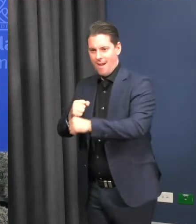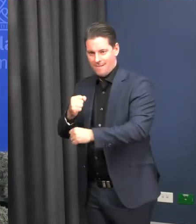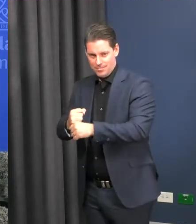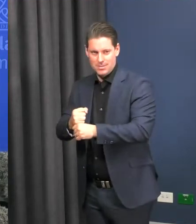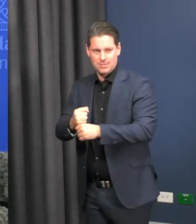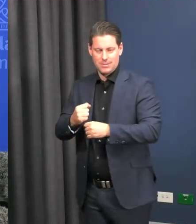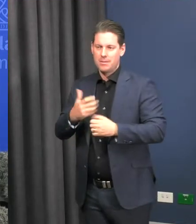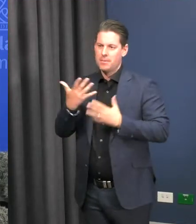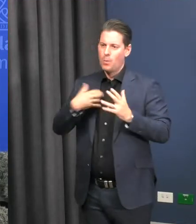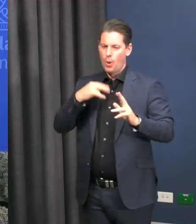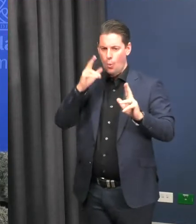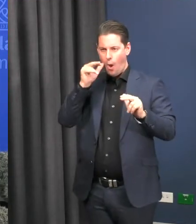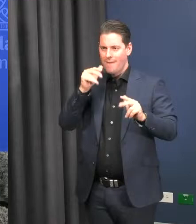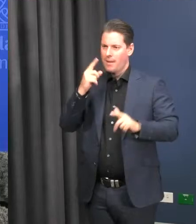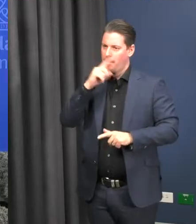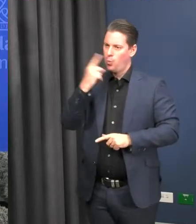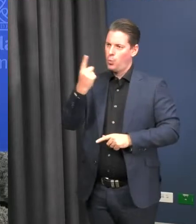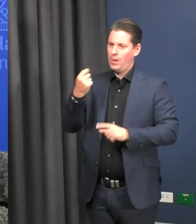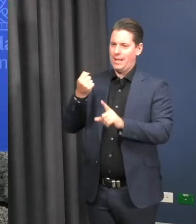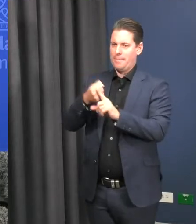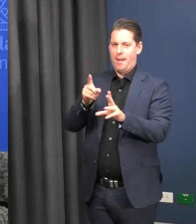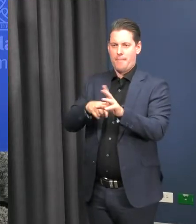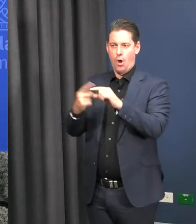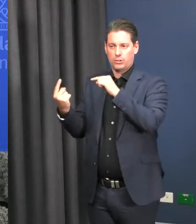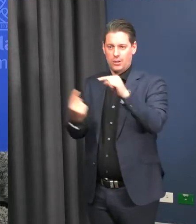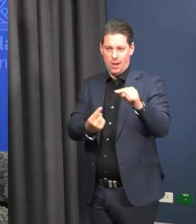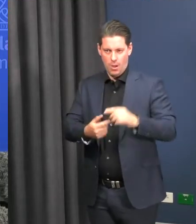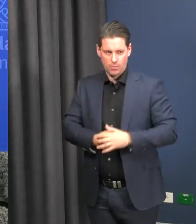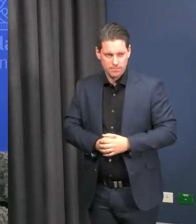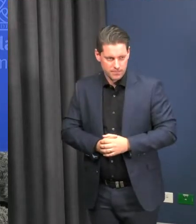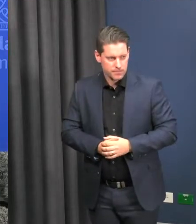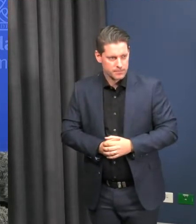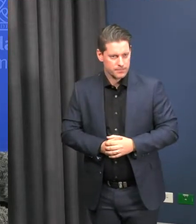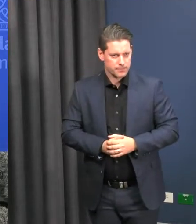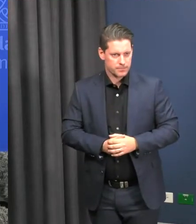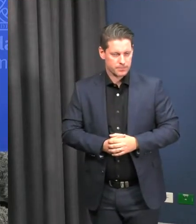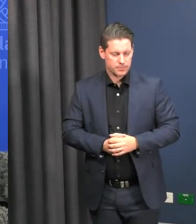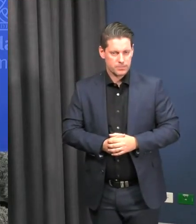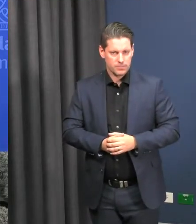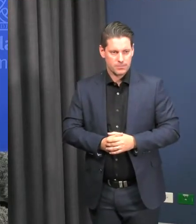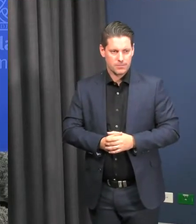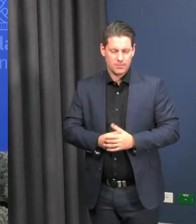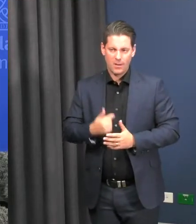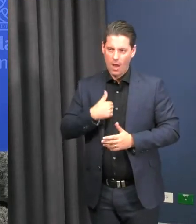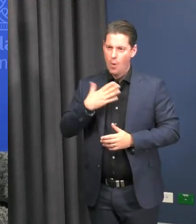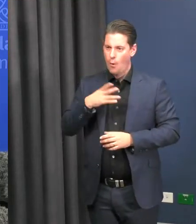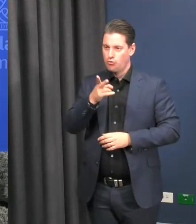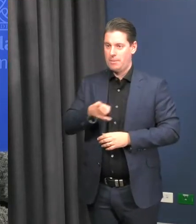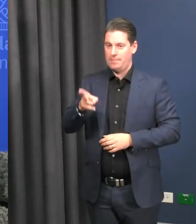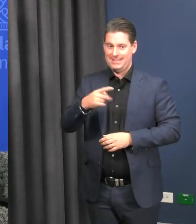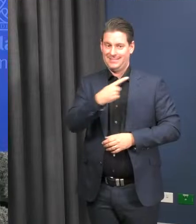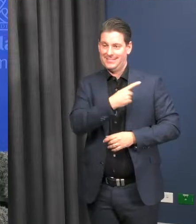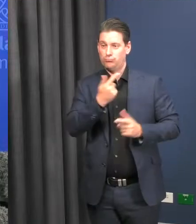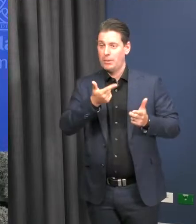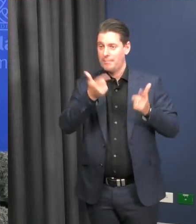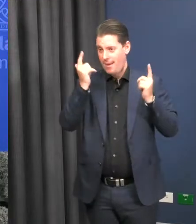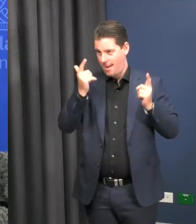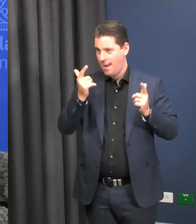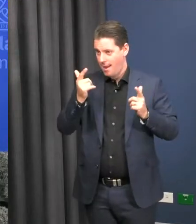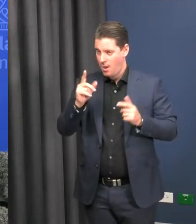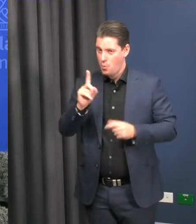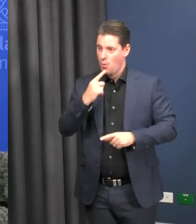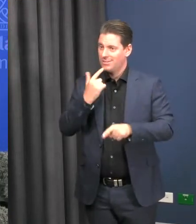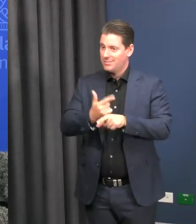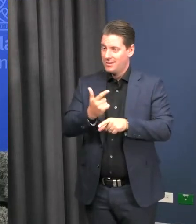that we look after people. I say to people, I reiterate the Premier's call for people